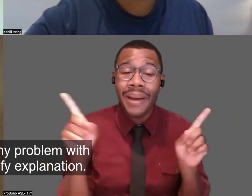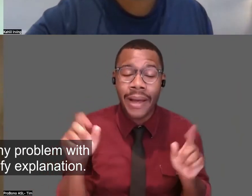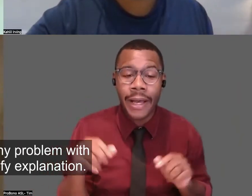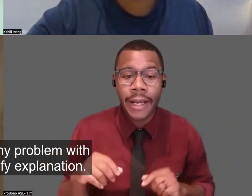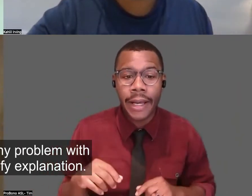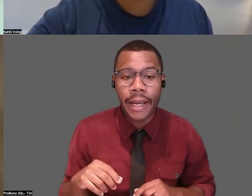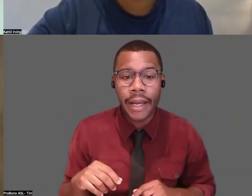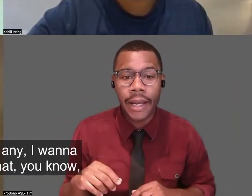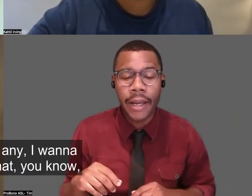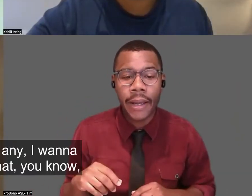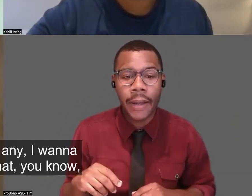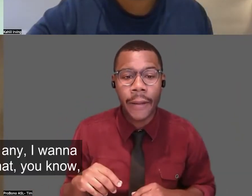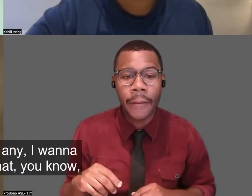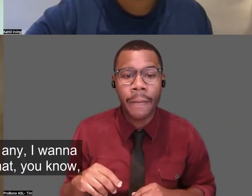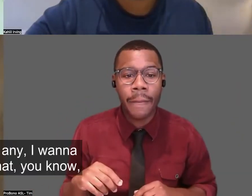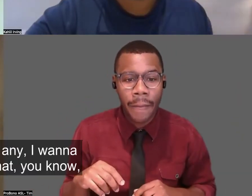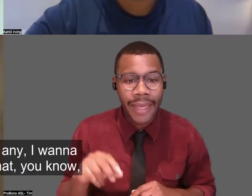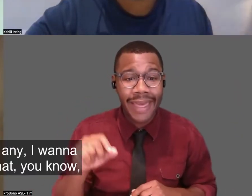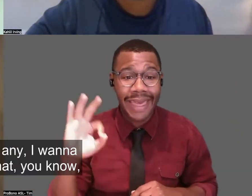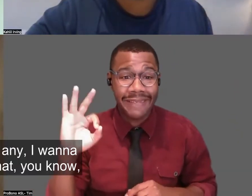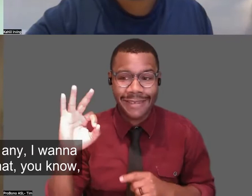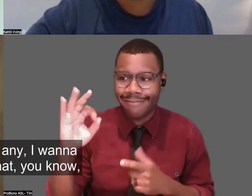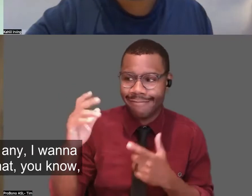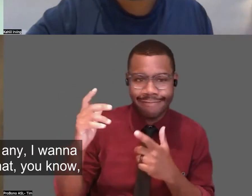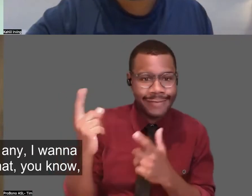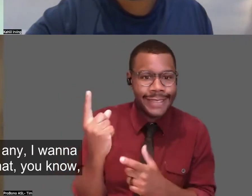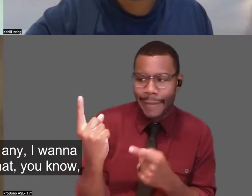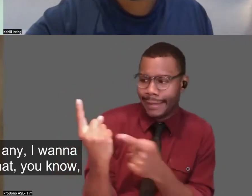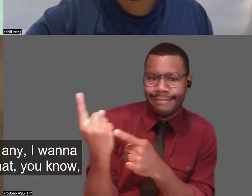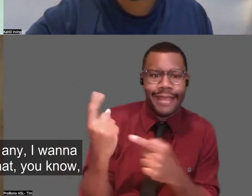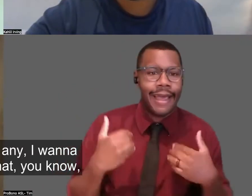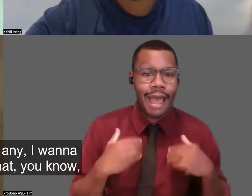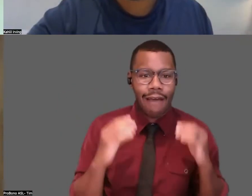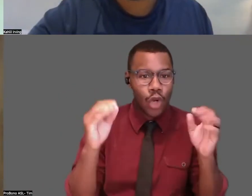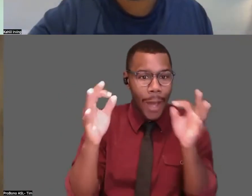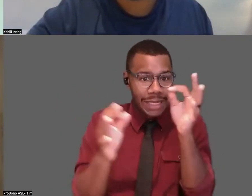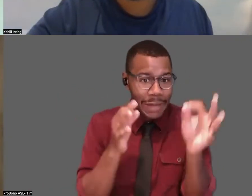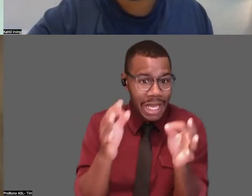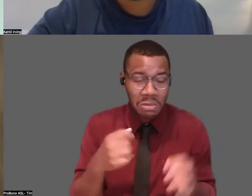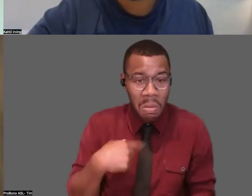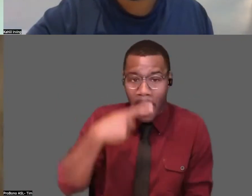defy explanation. I don't have any, I want to see things that,